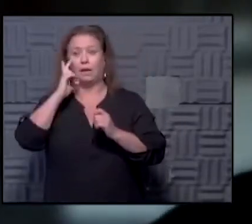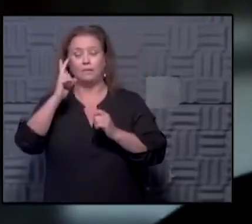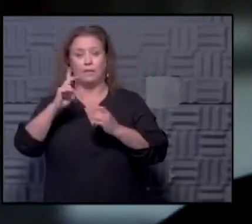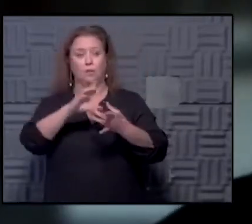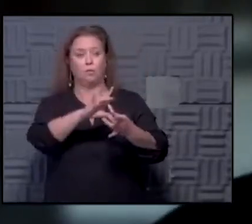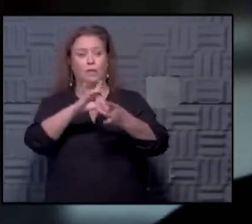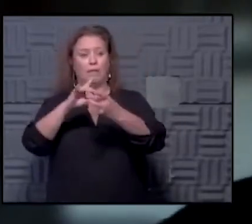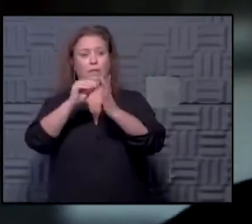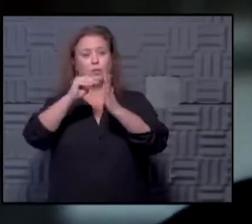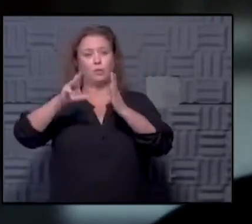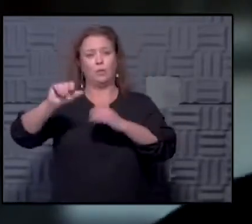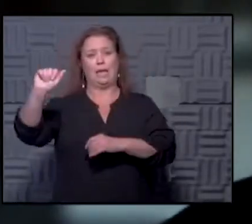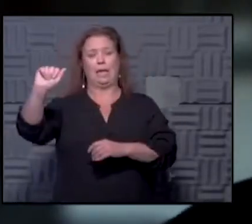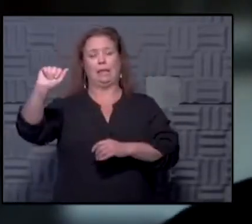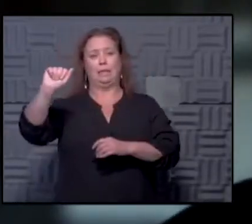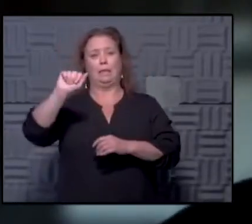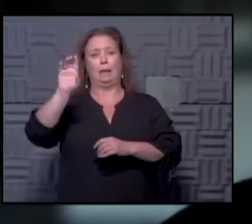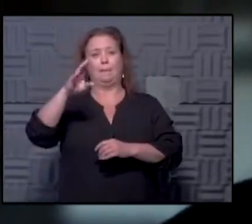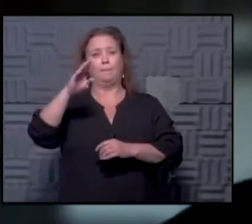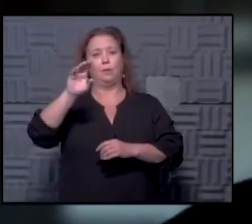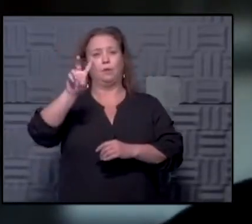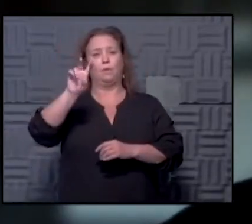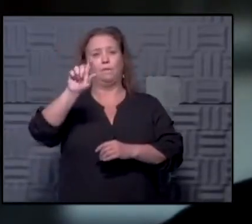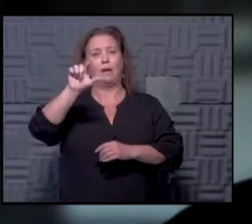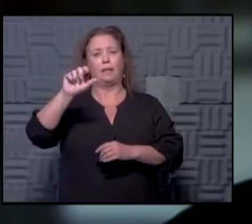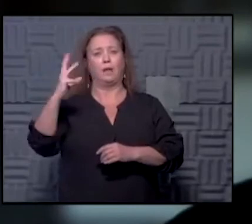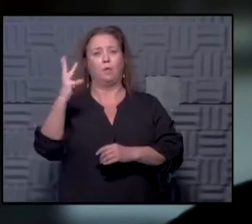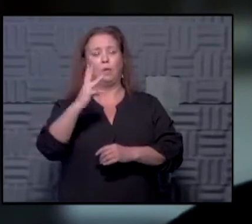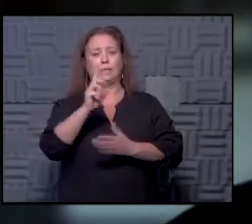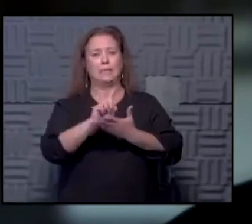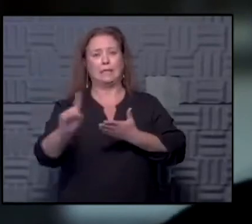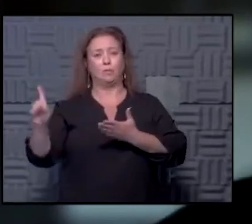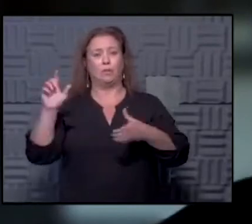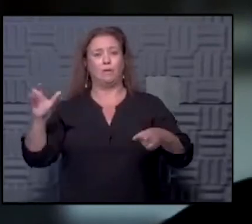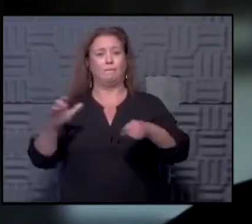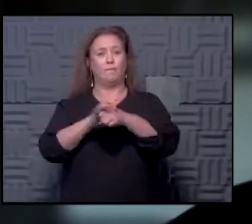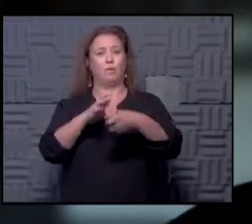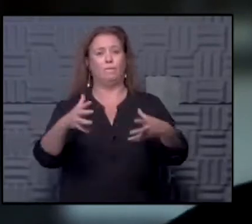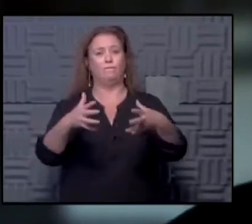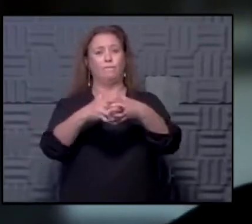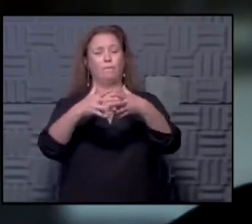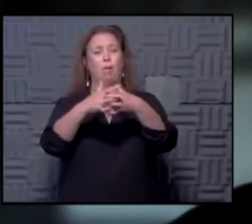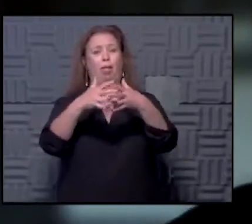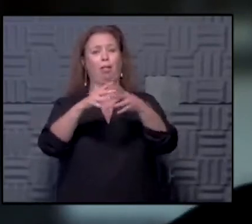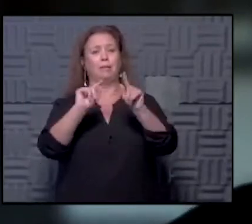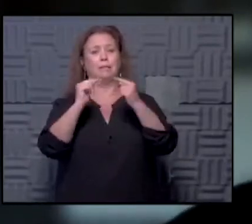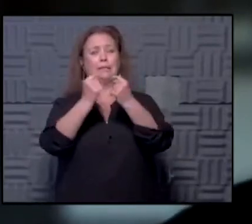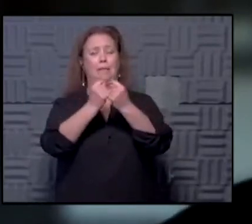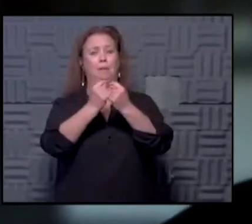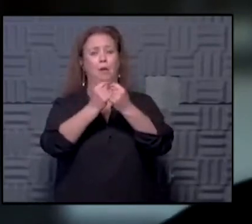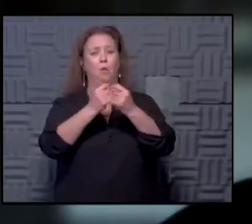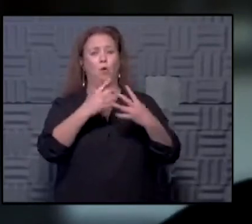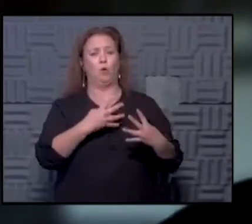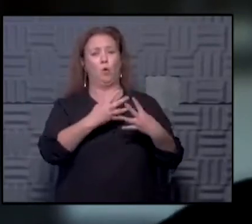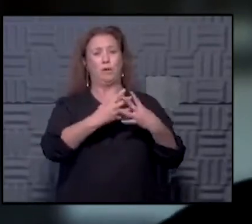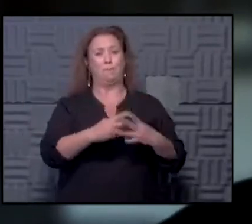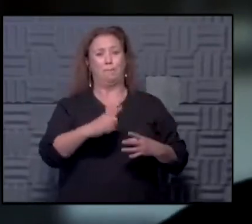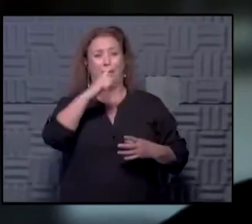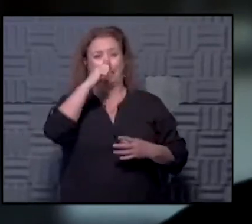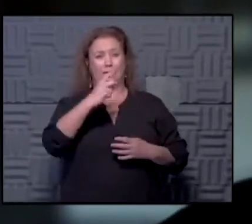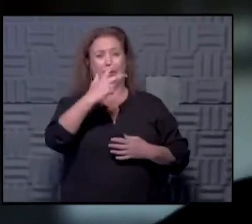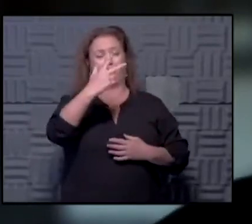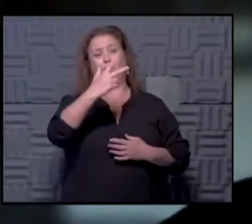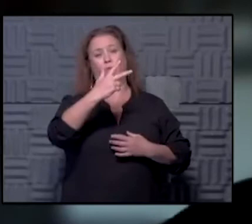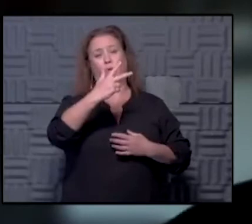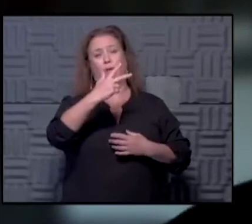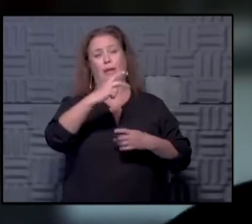related to student athletes. I know Blue Valley West last week announced that their whole football team was quarantined because of 3 positive cases. Bishop